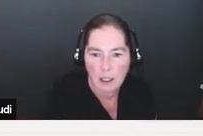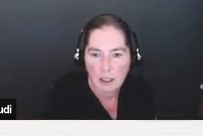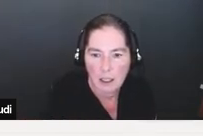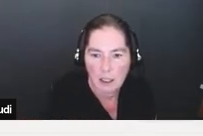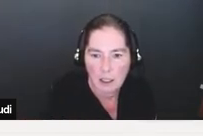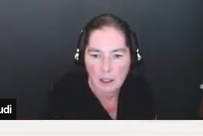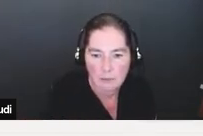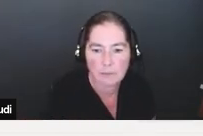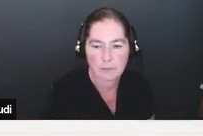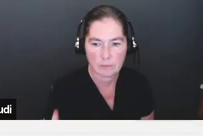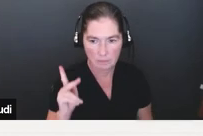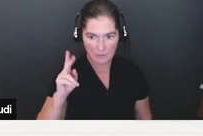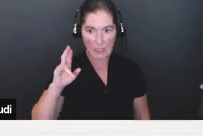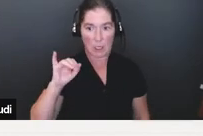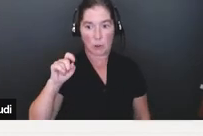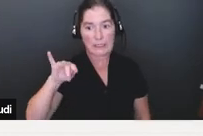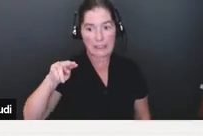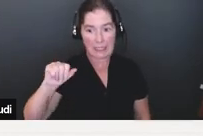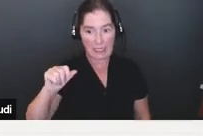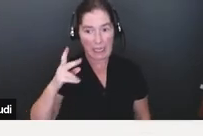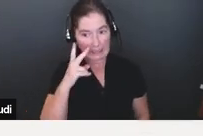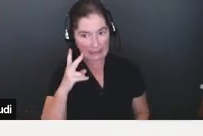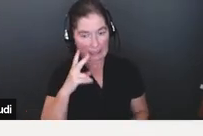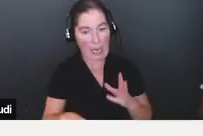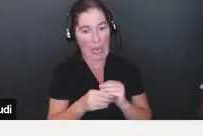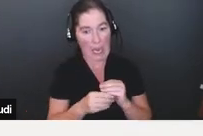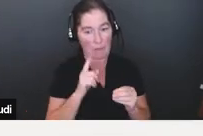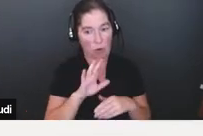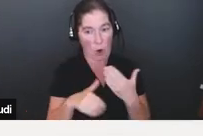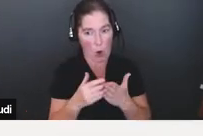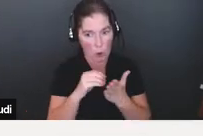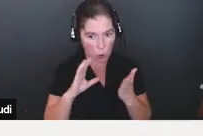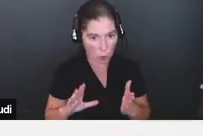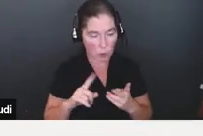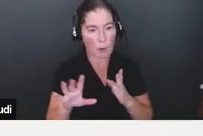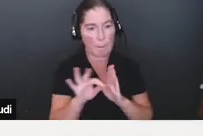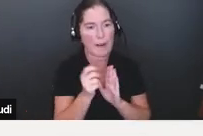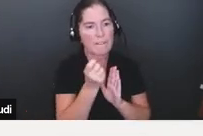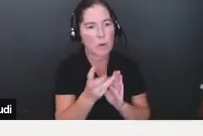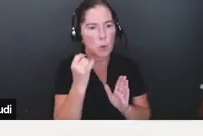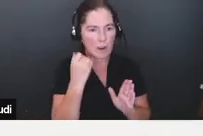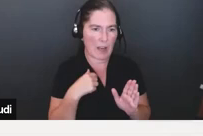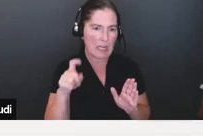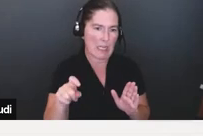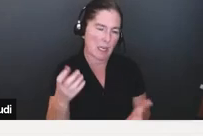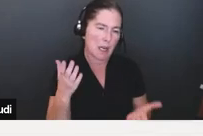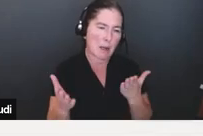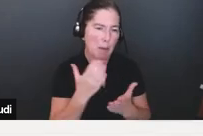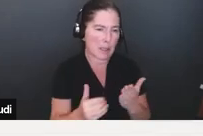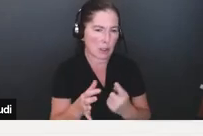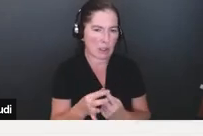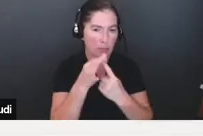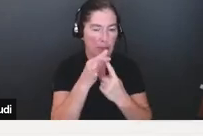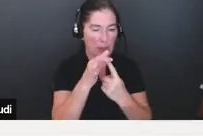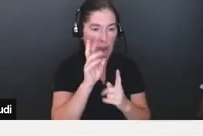And Christina, I see that here I can add this to all students, or I could choose only a few students if I need to. So maybe there's a special assignment